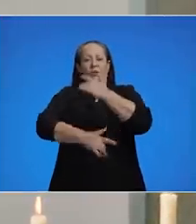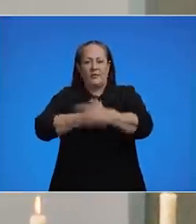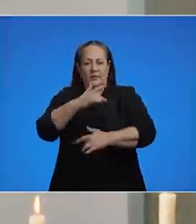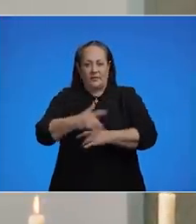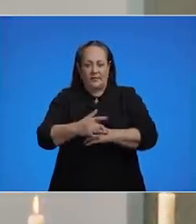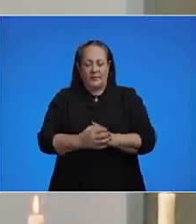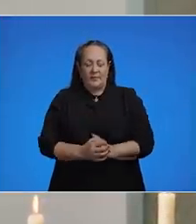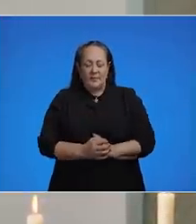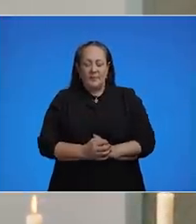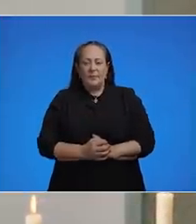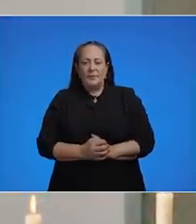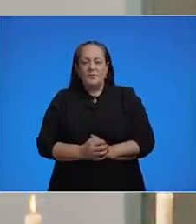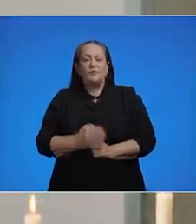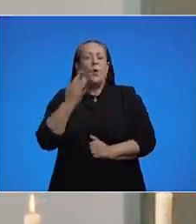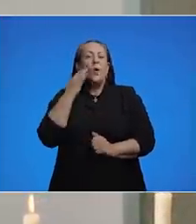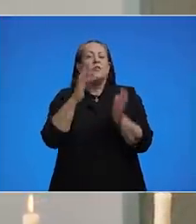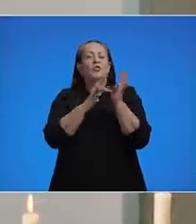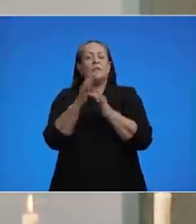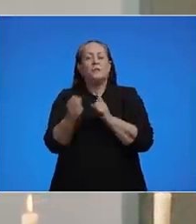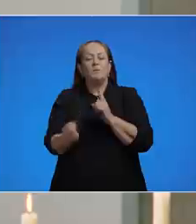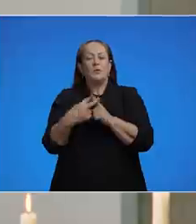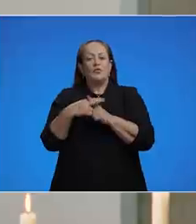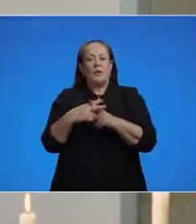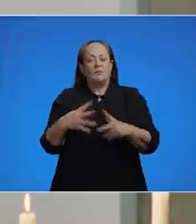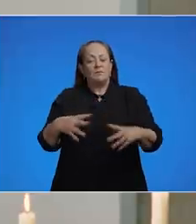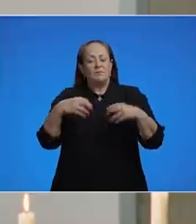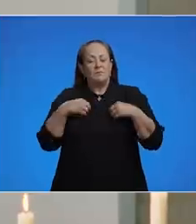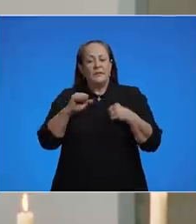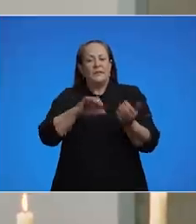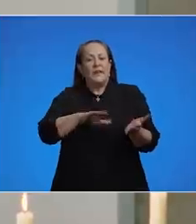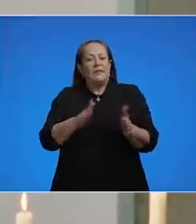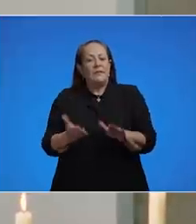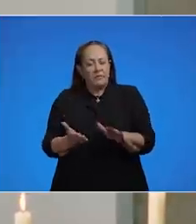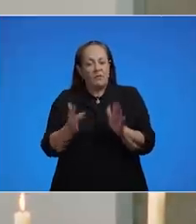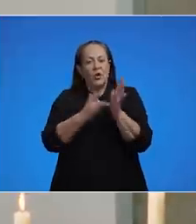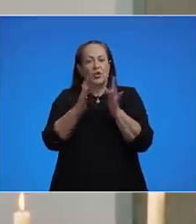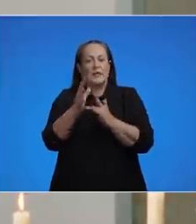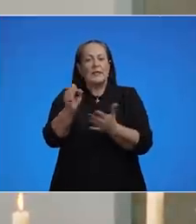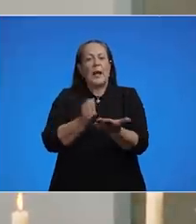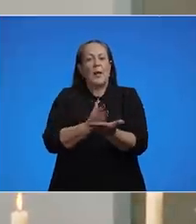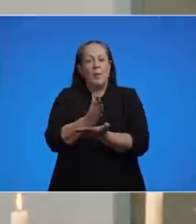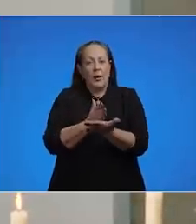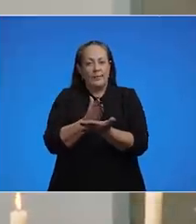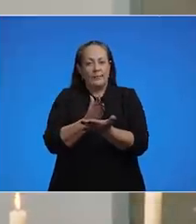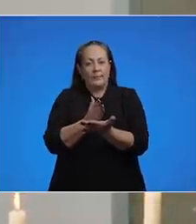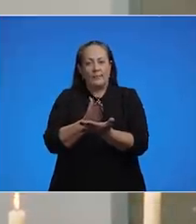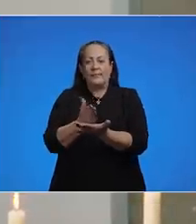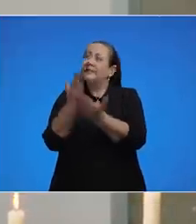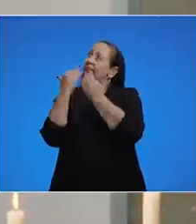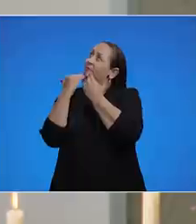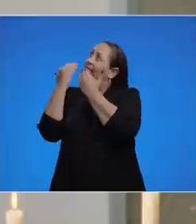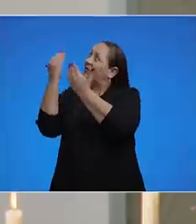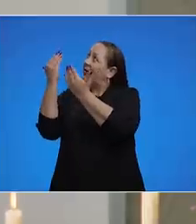Jesus Christ. At the time he was betrayed and entered willingly into his passion, he took bread, and